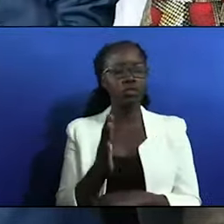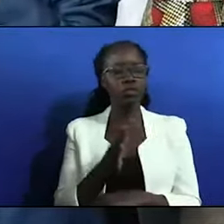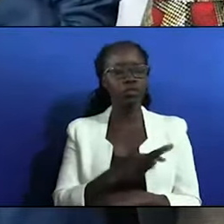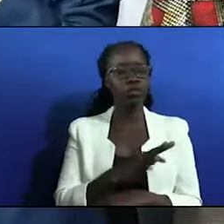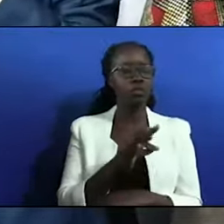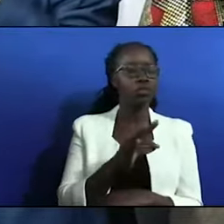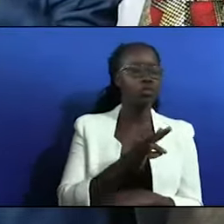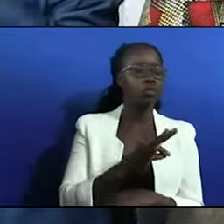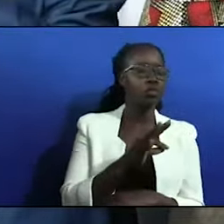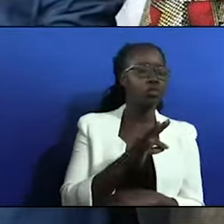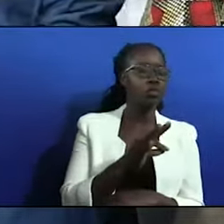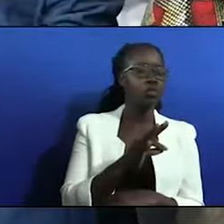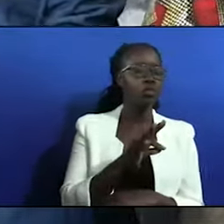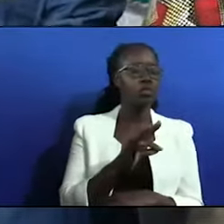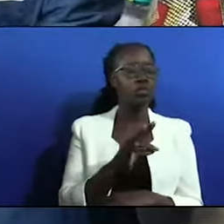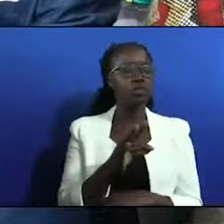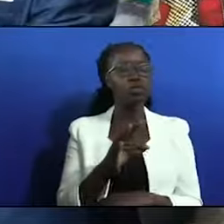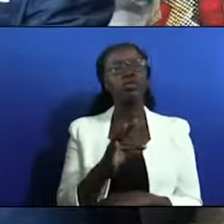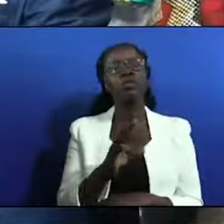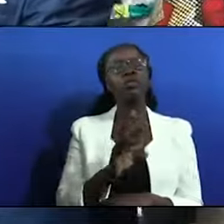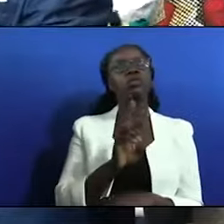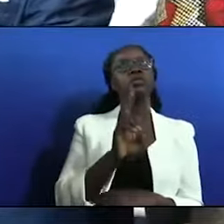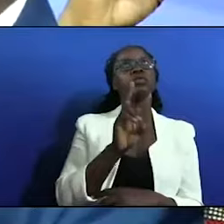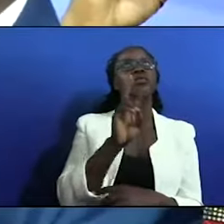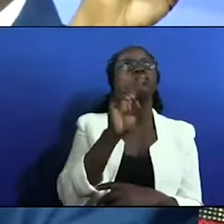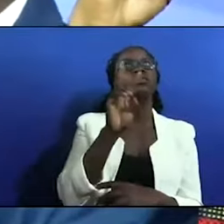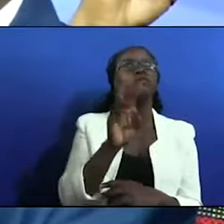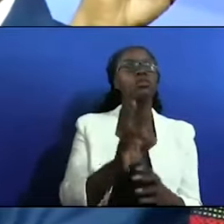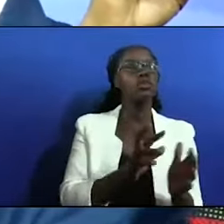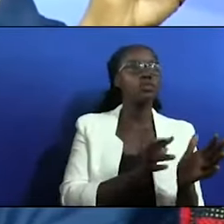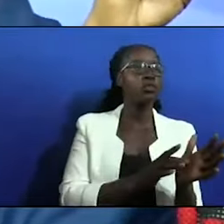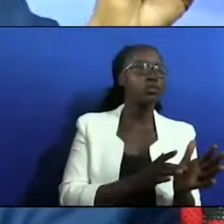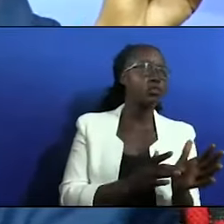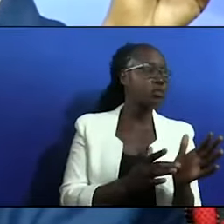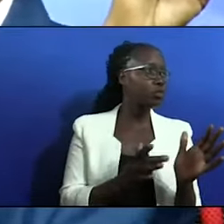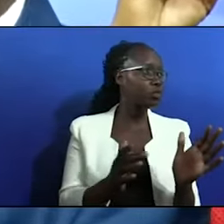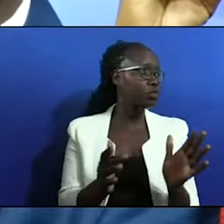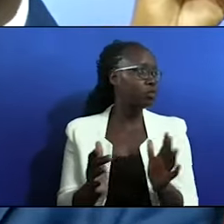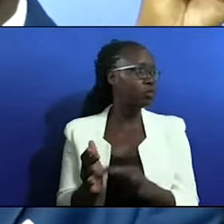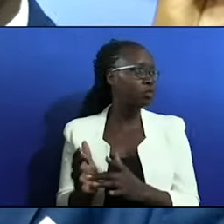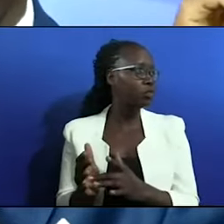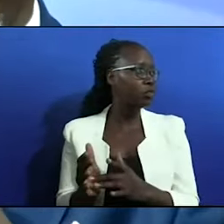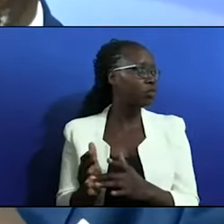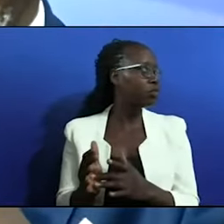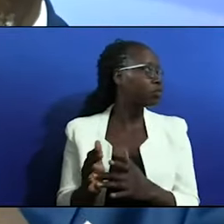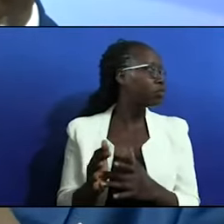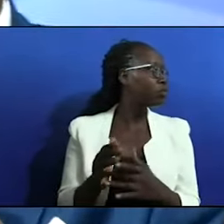Thank you for those who have come. God bless you. You will never regret.